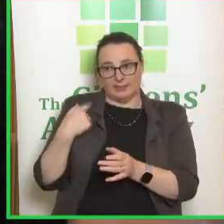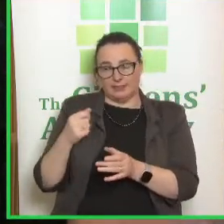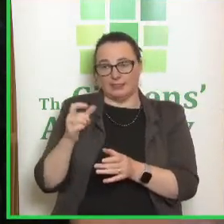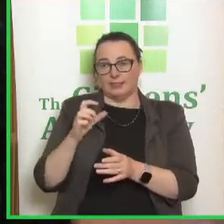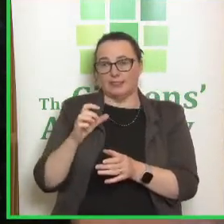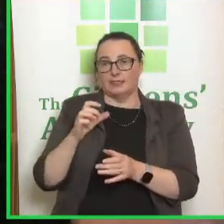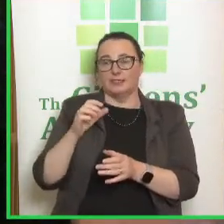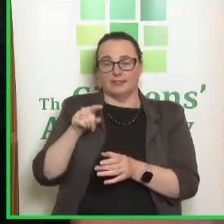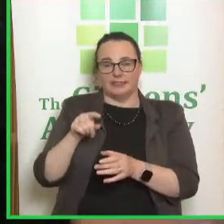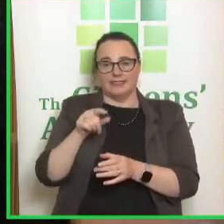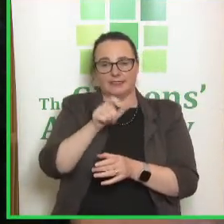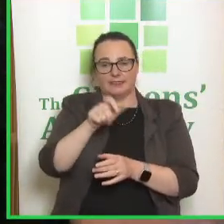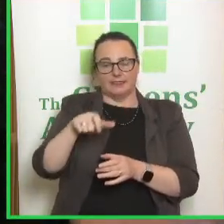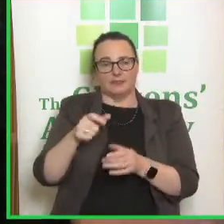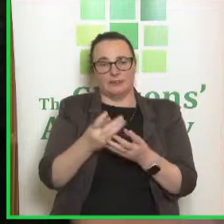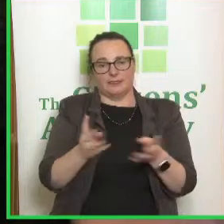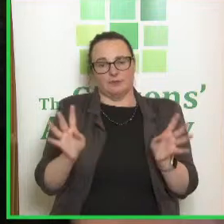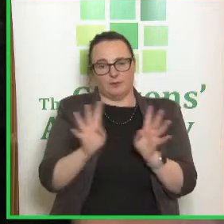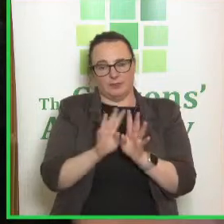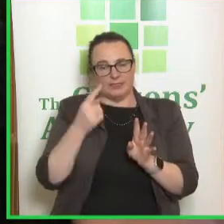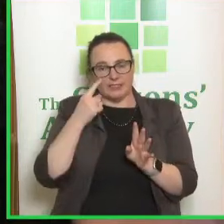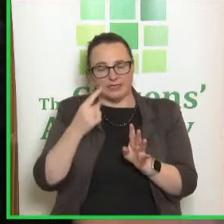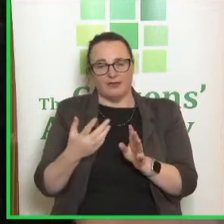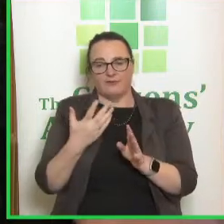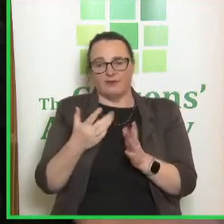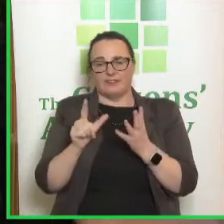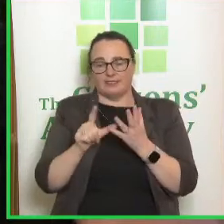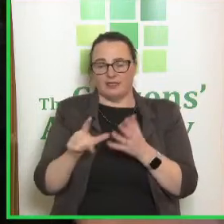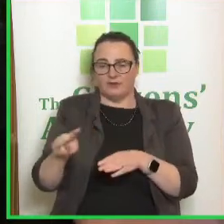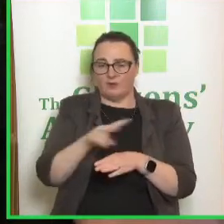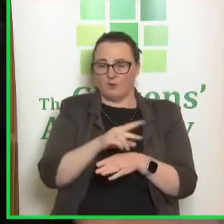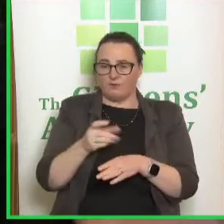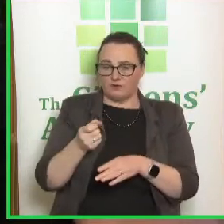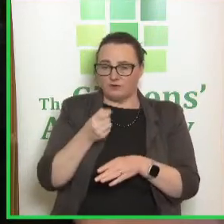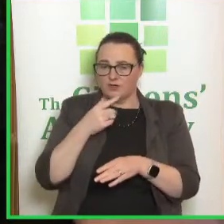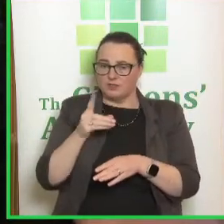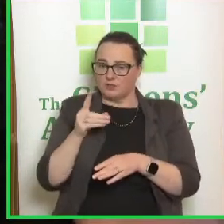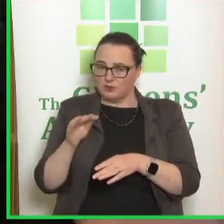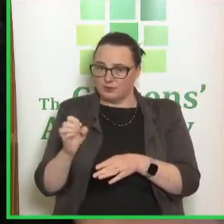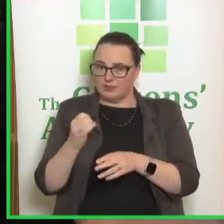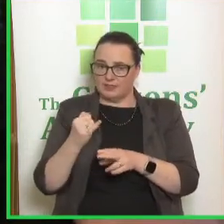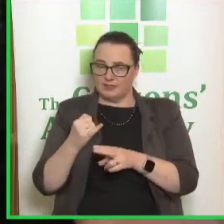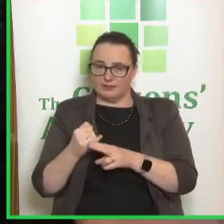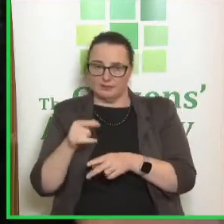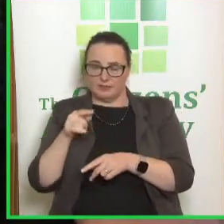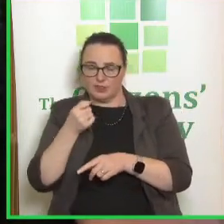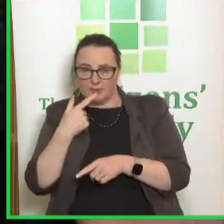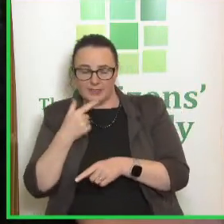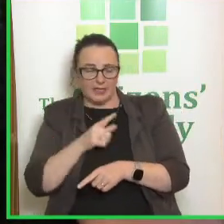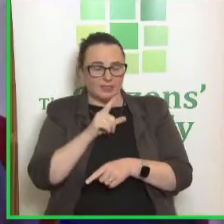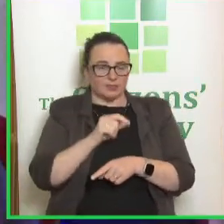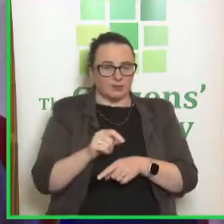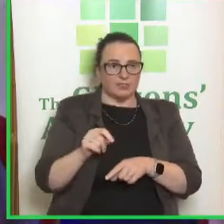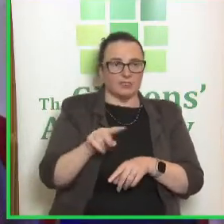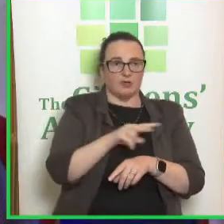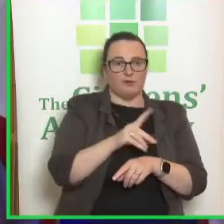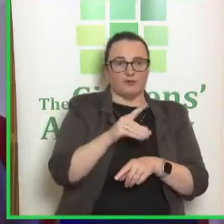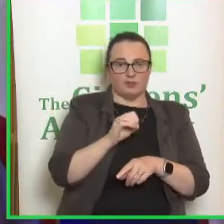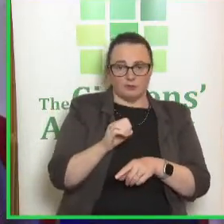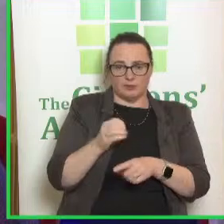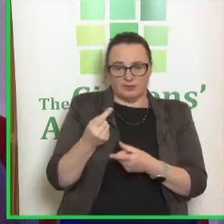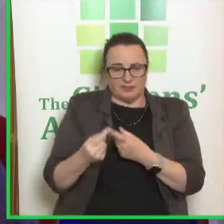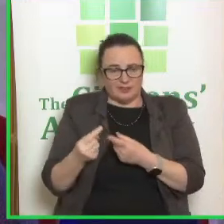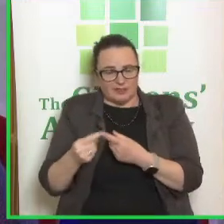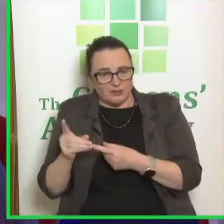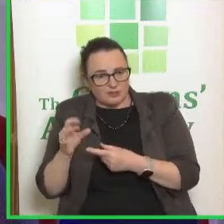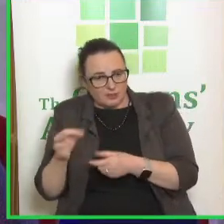introduction of synthetic opioids. We saw 57 overdoses in Dublin, we had 20 overdoses in Cork. And what was